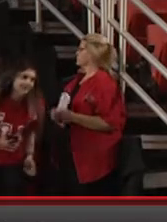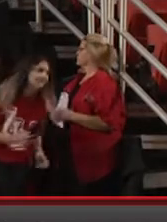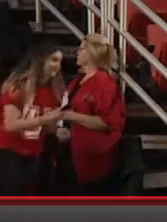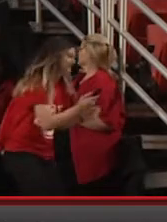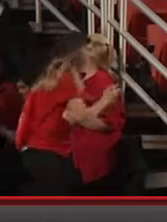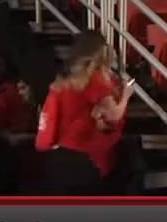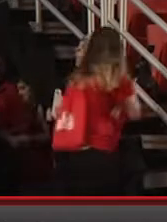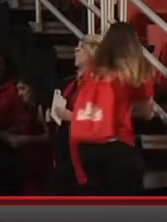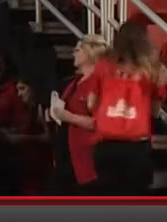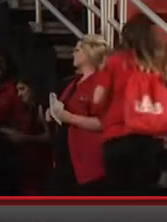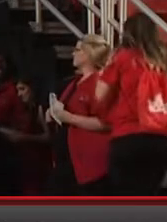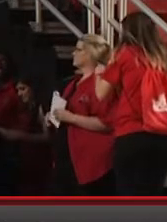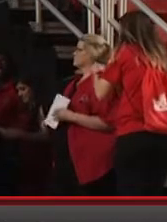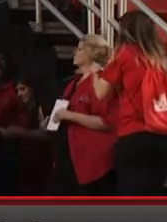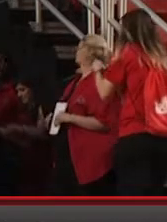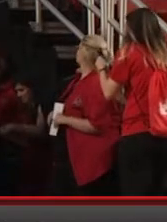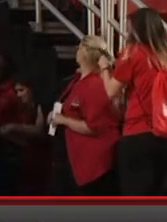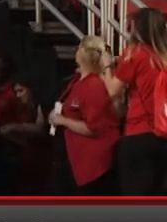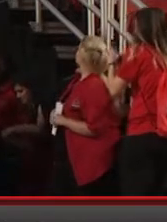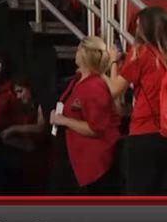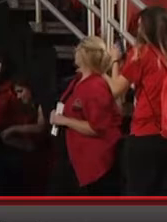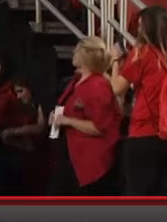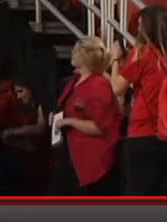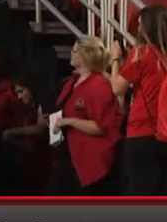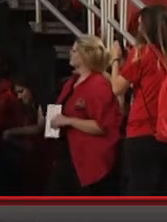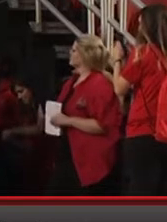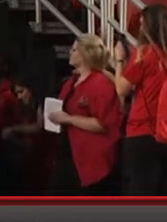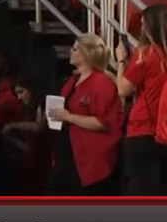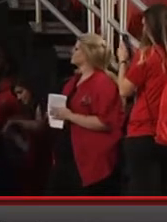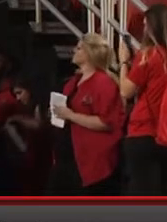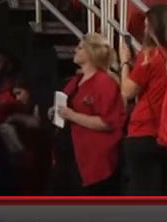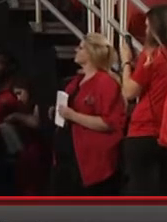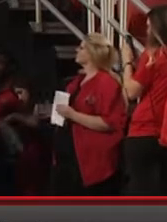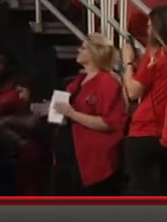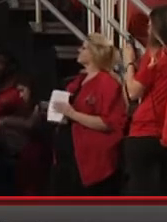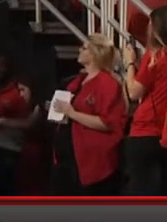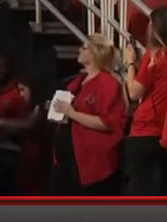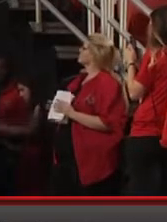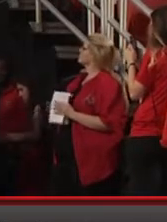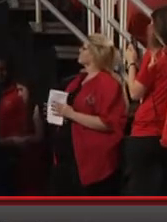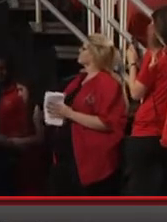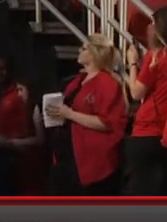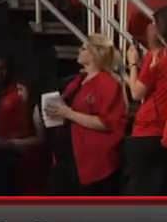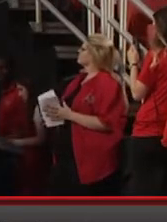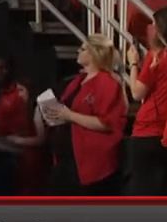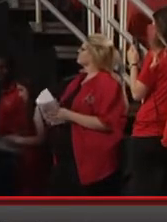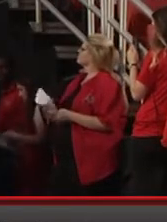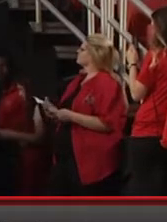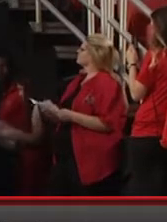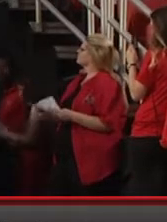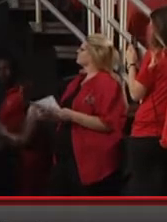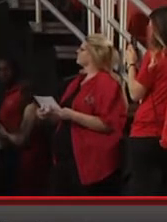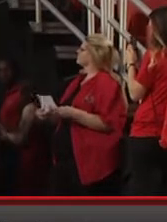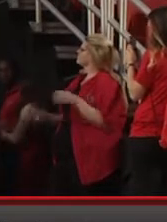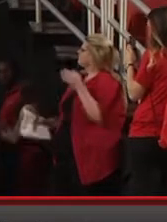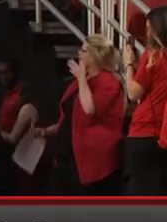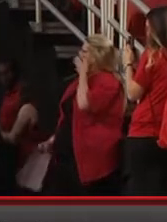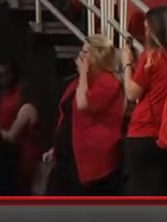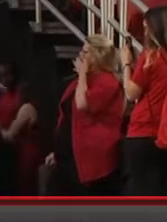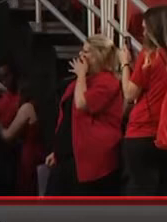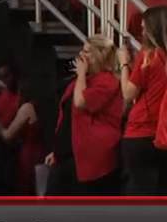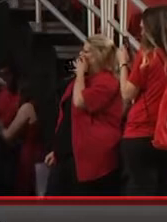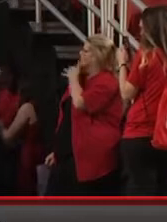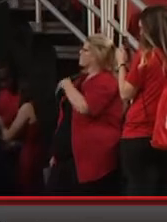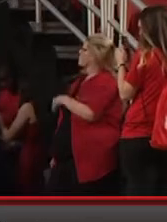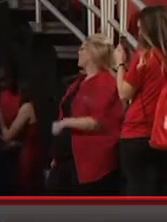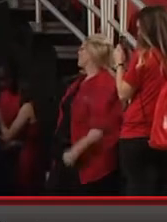science. This created the foundation for a future that would truly change the world. In